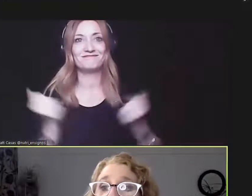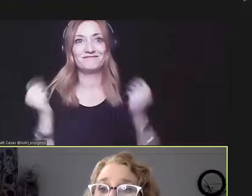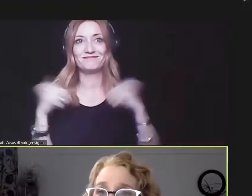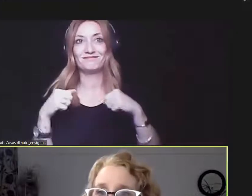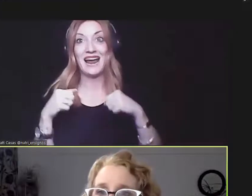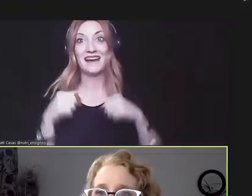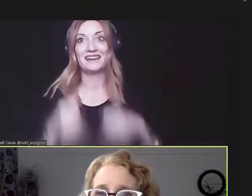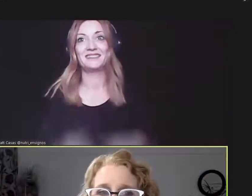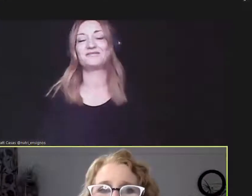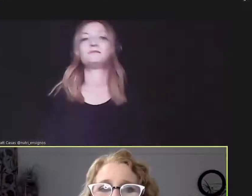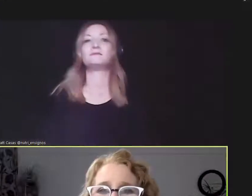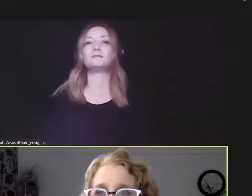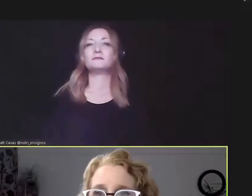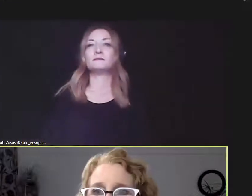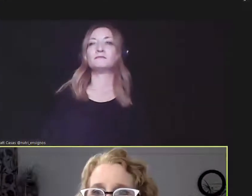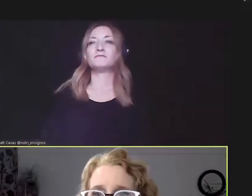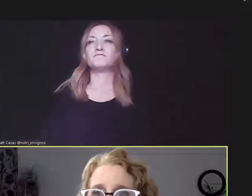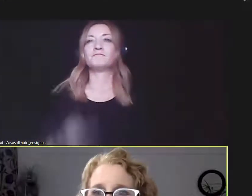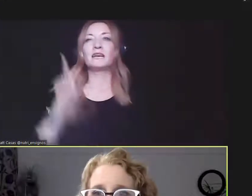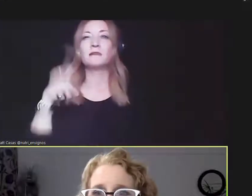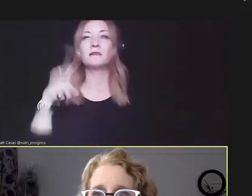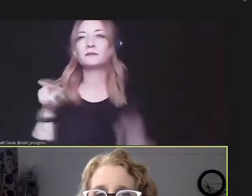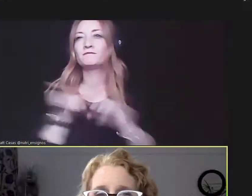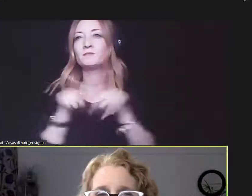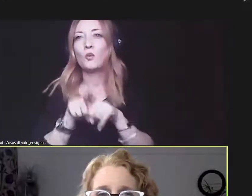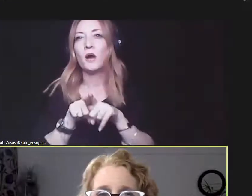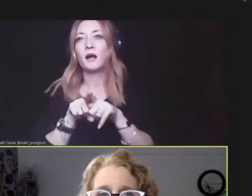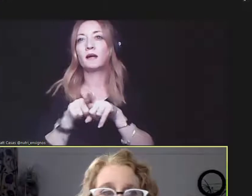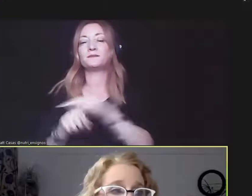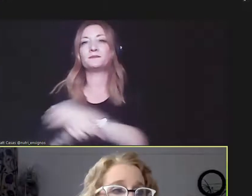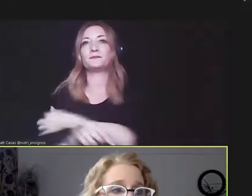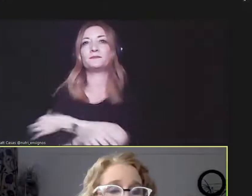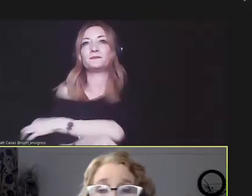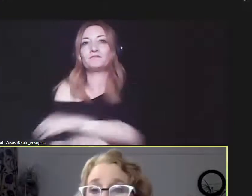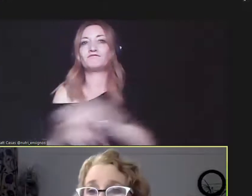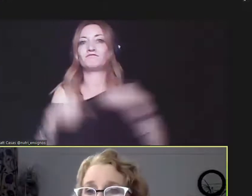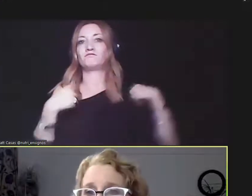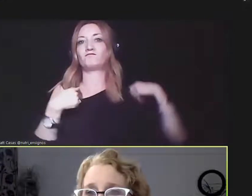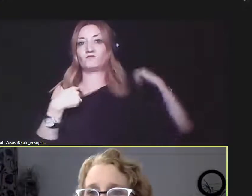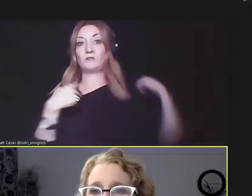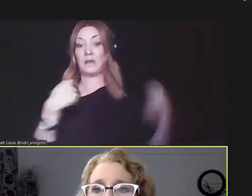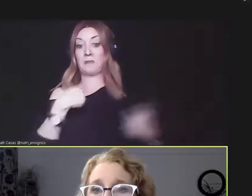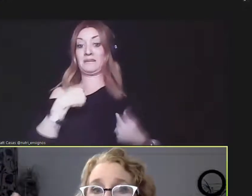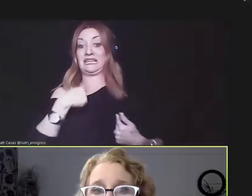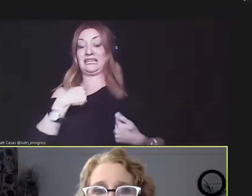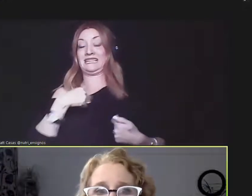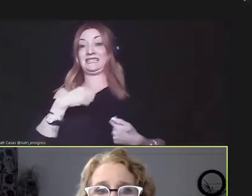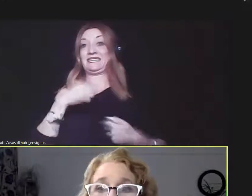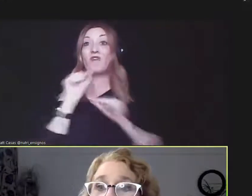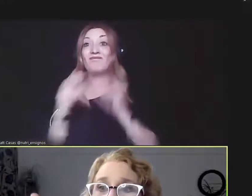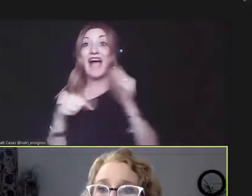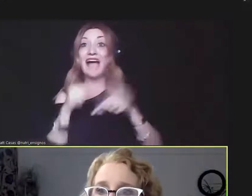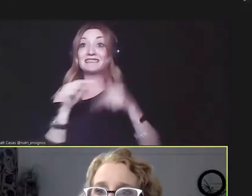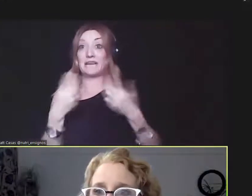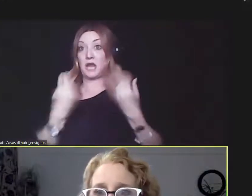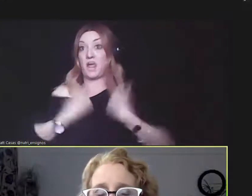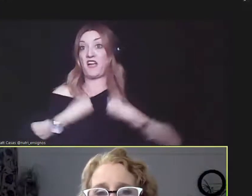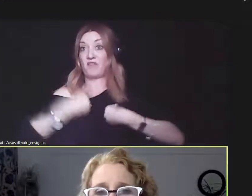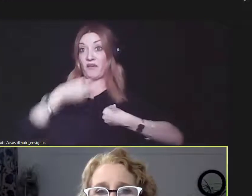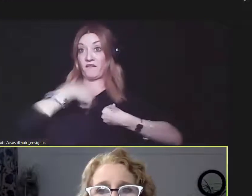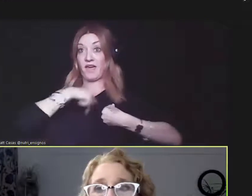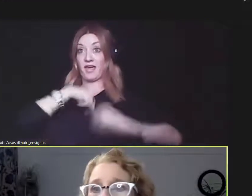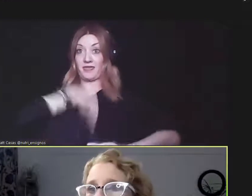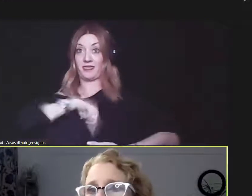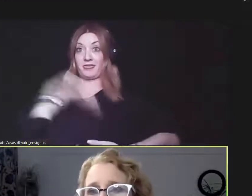body's own gut bacteria. So for me, I love